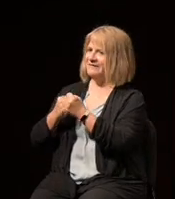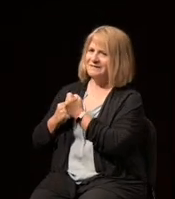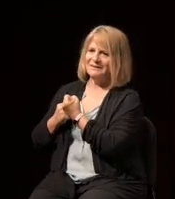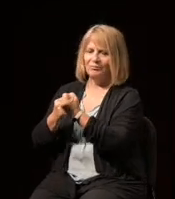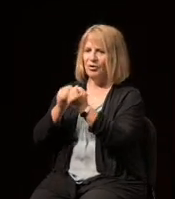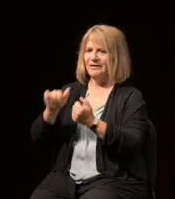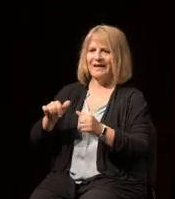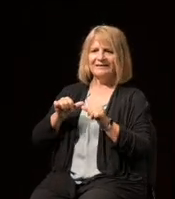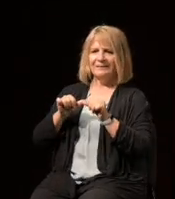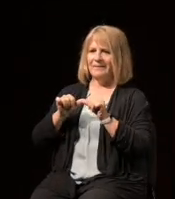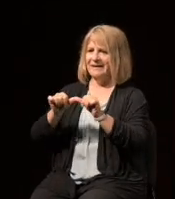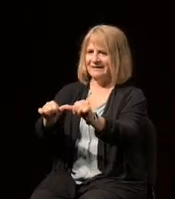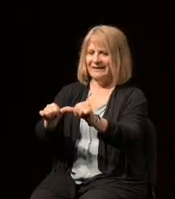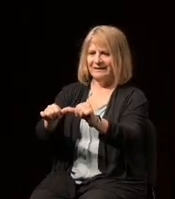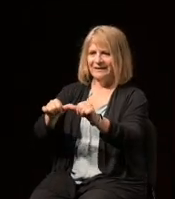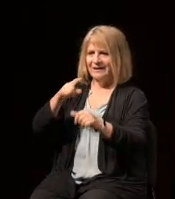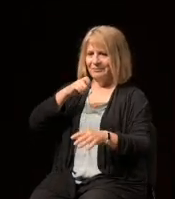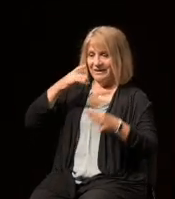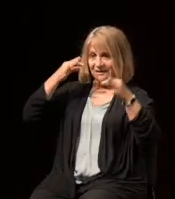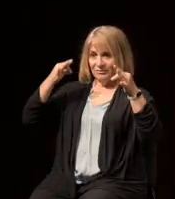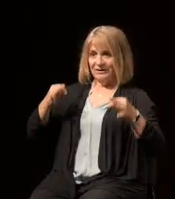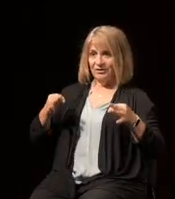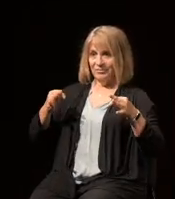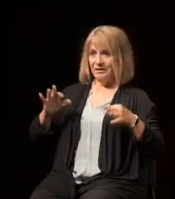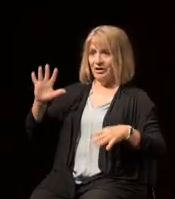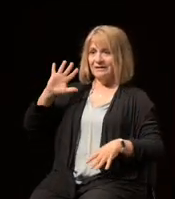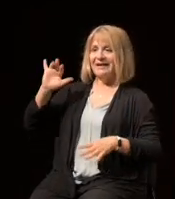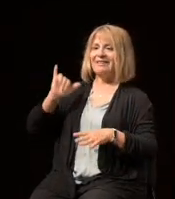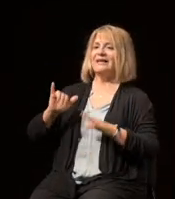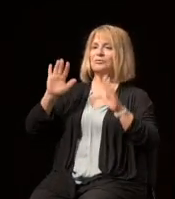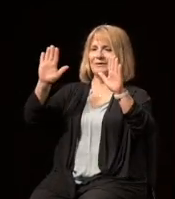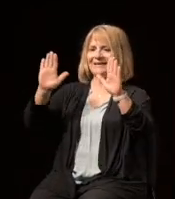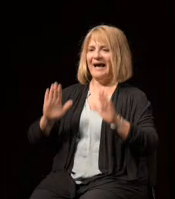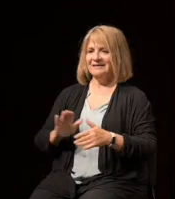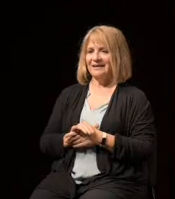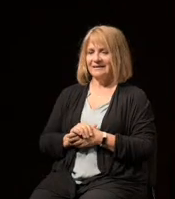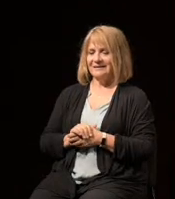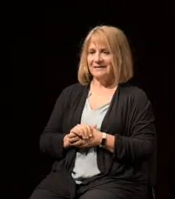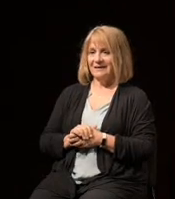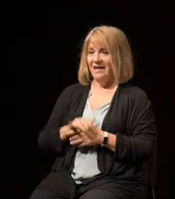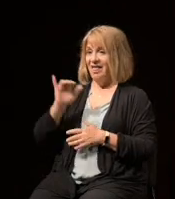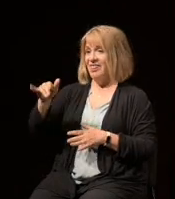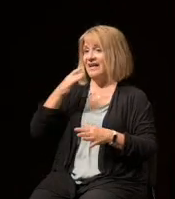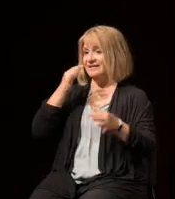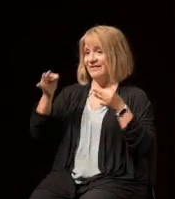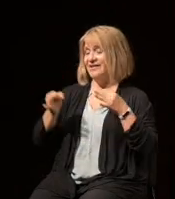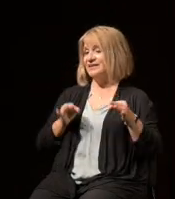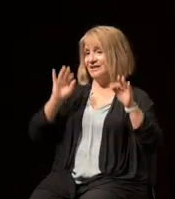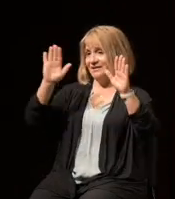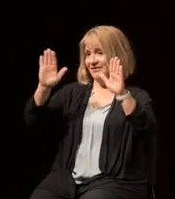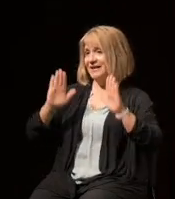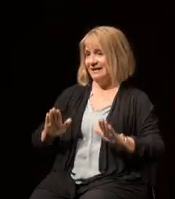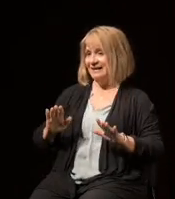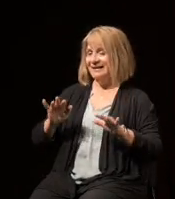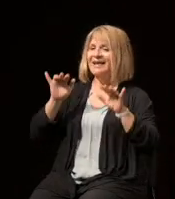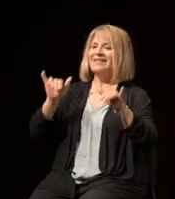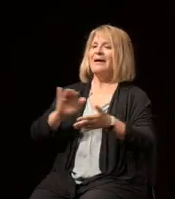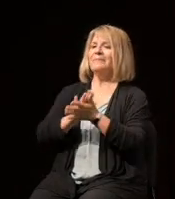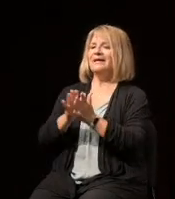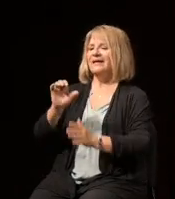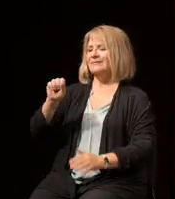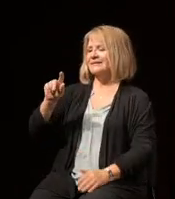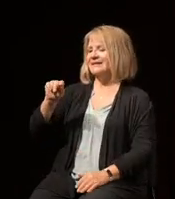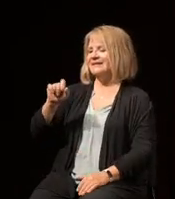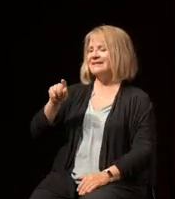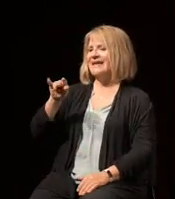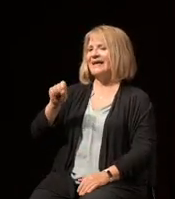maintain them, because that's what we determine to be excellent. And that excellence, that definition of excellence, maintains the status quo of Black and